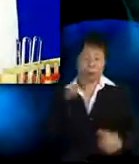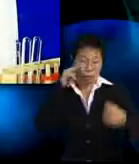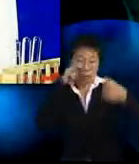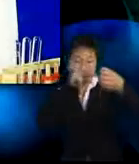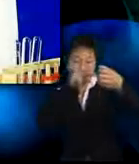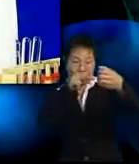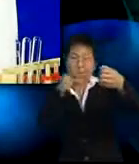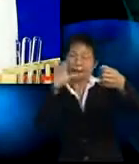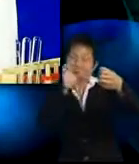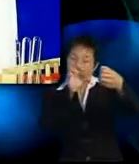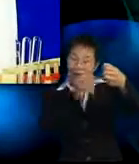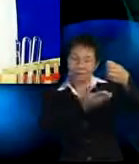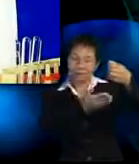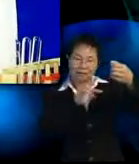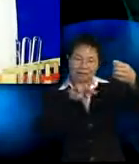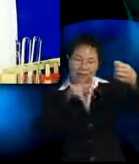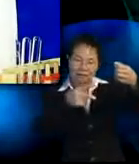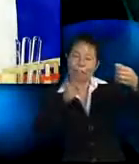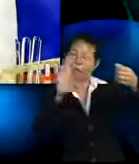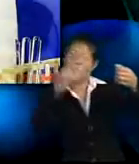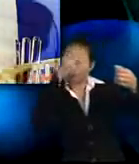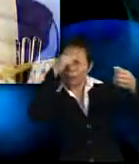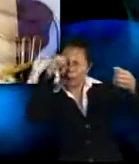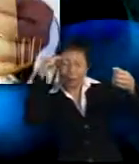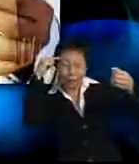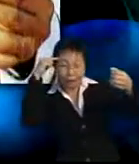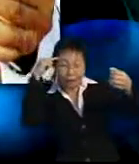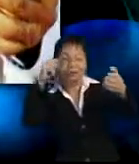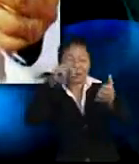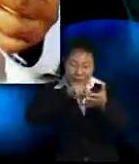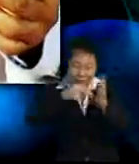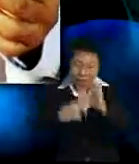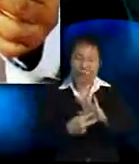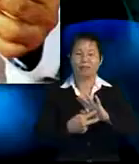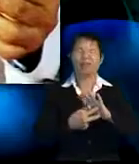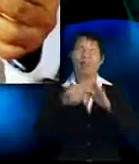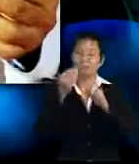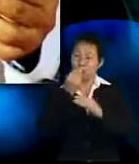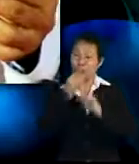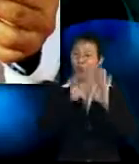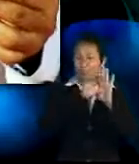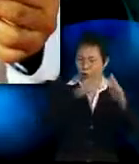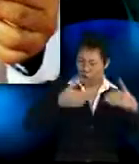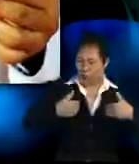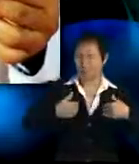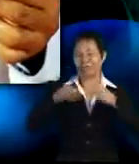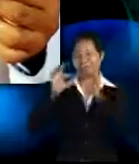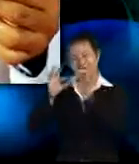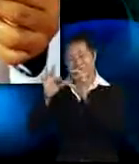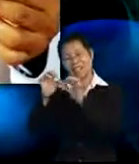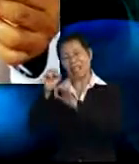Look, the starch solution turns blue-black. This means that the food sample contains